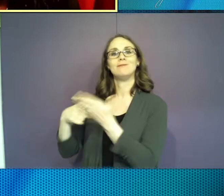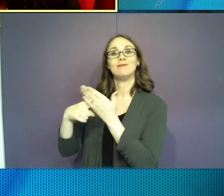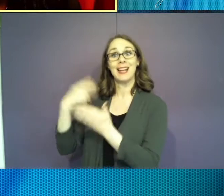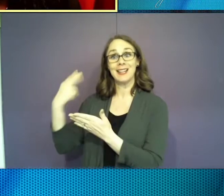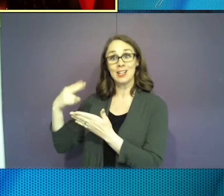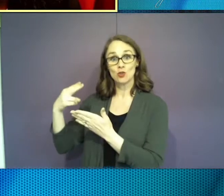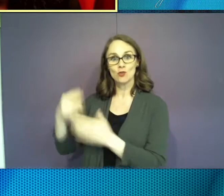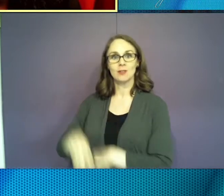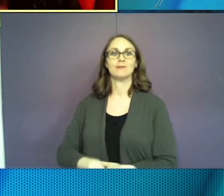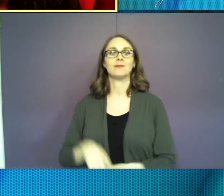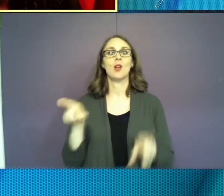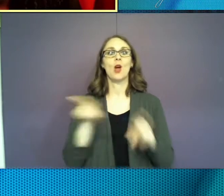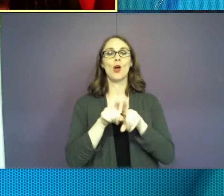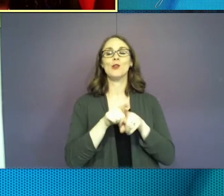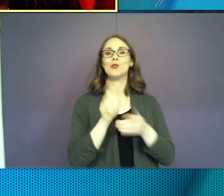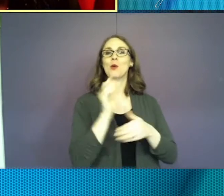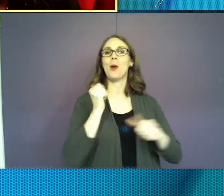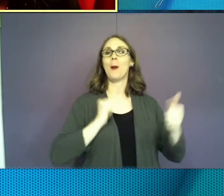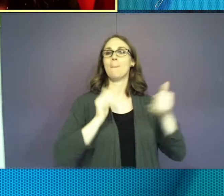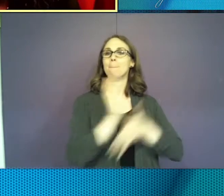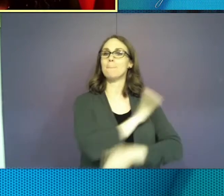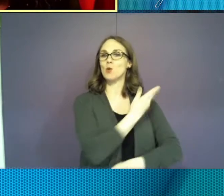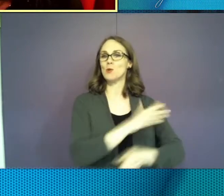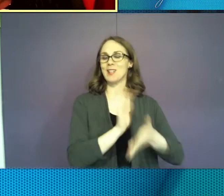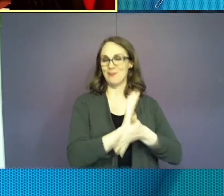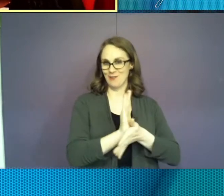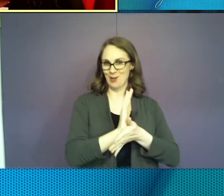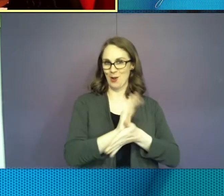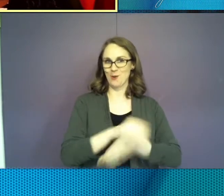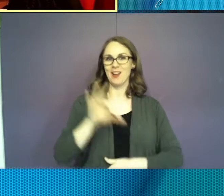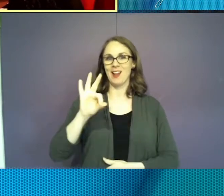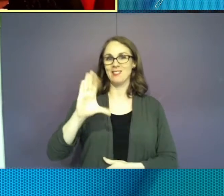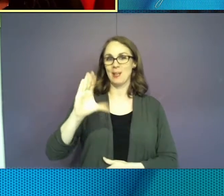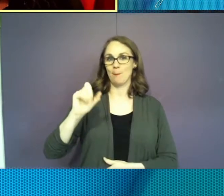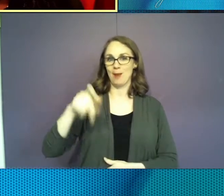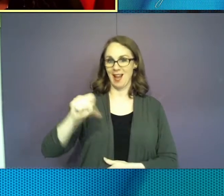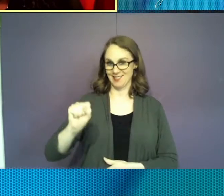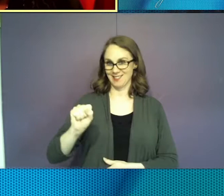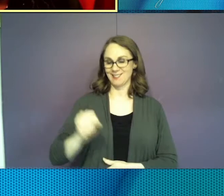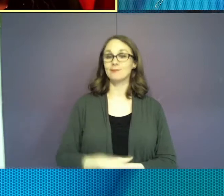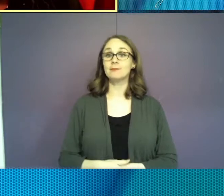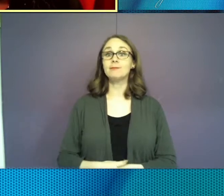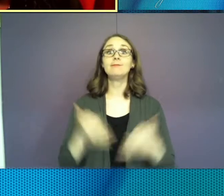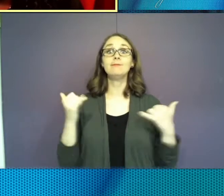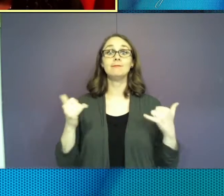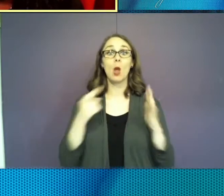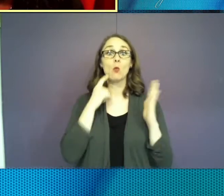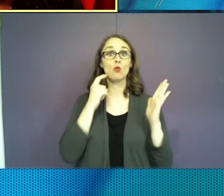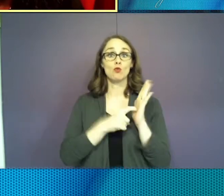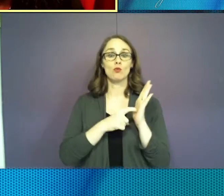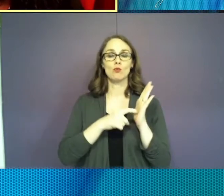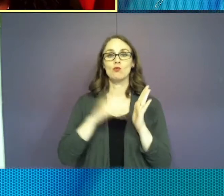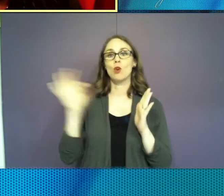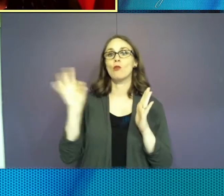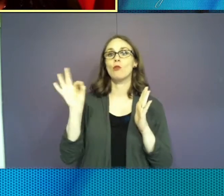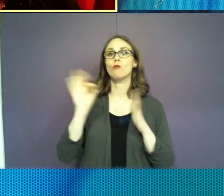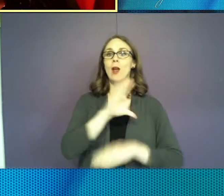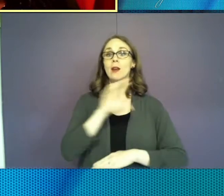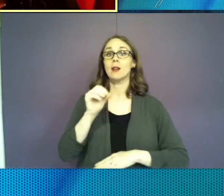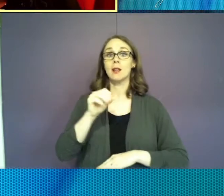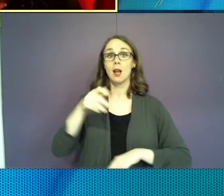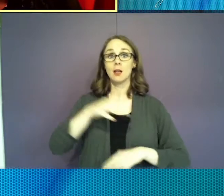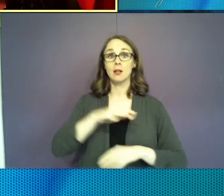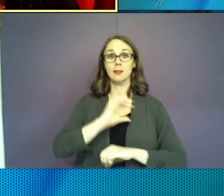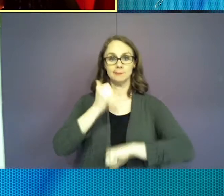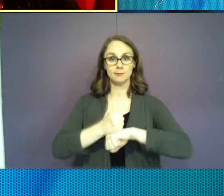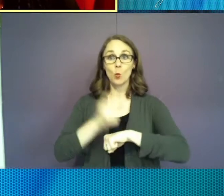FCPS Academy of Fine Arts students. Now, before we begin, we will recognize the Frederick County sits on the unceded land